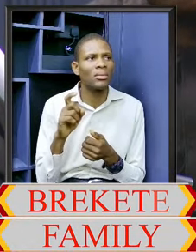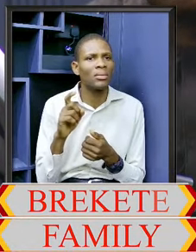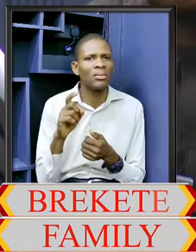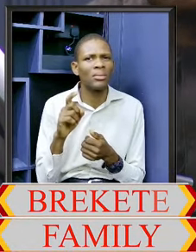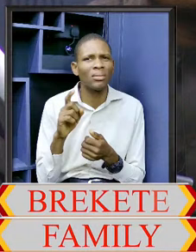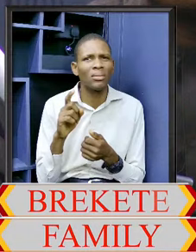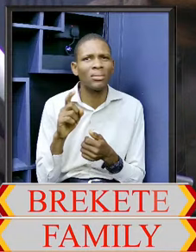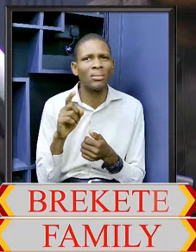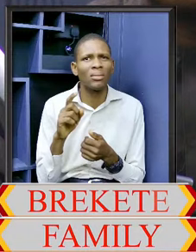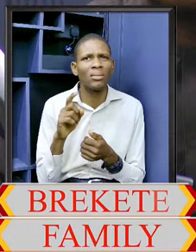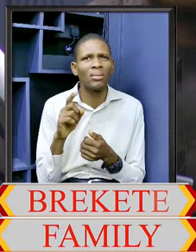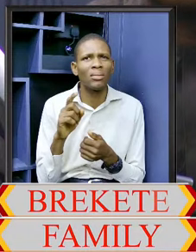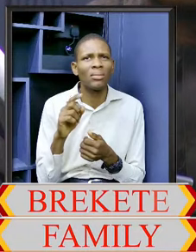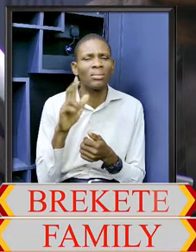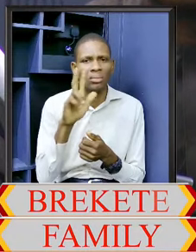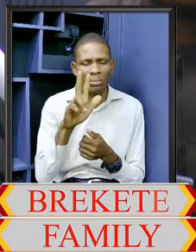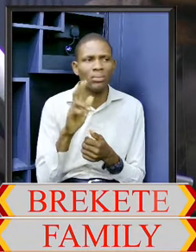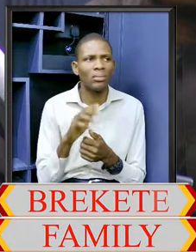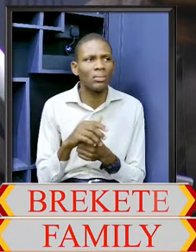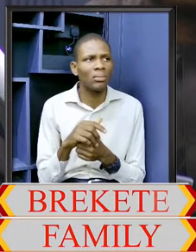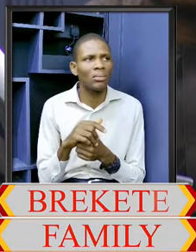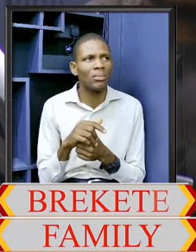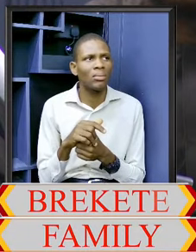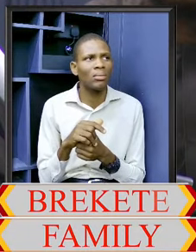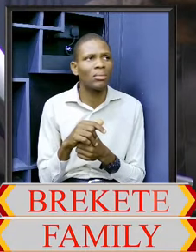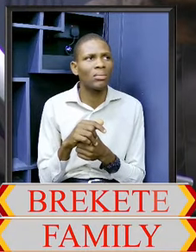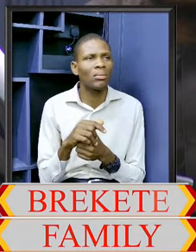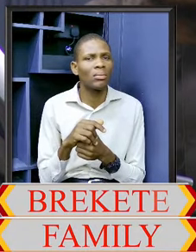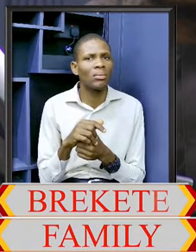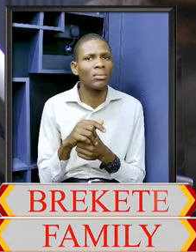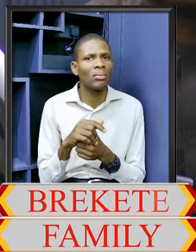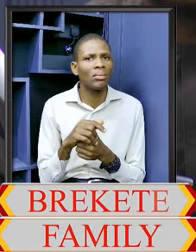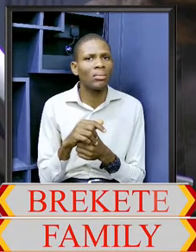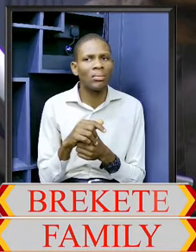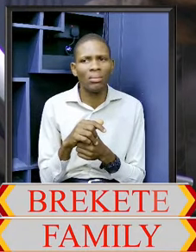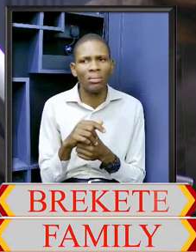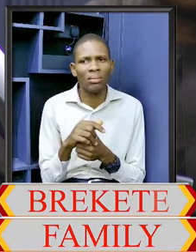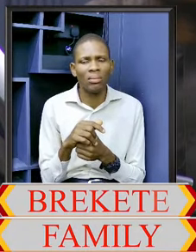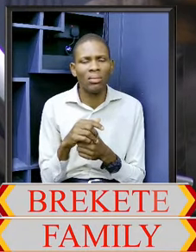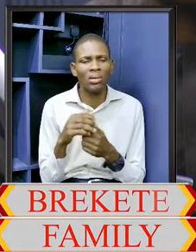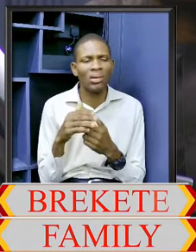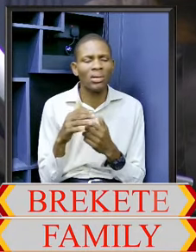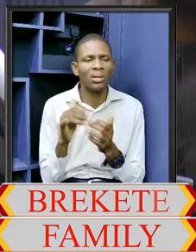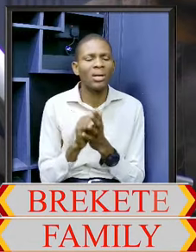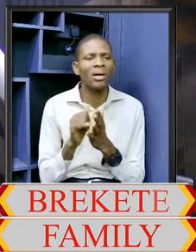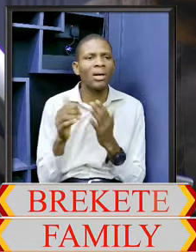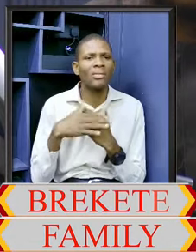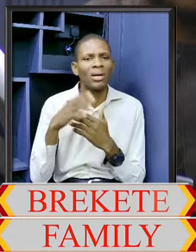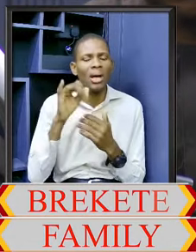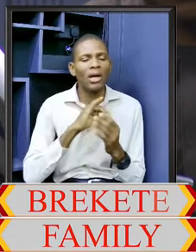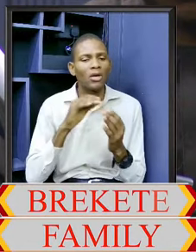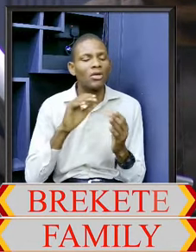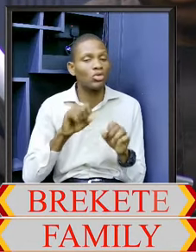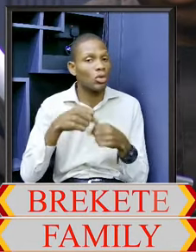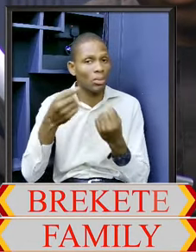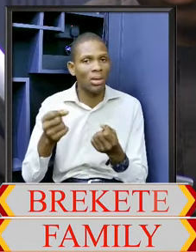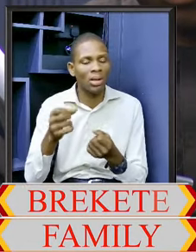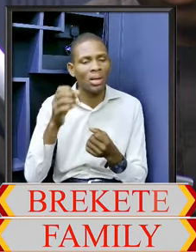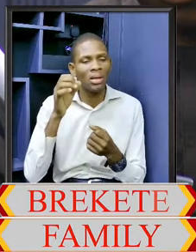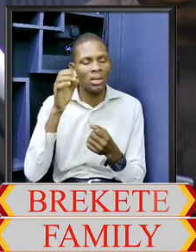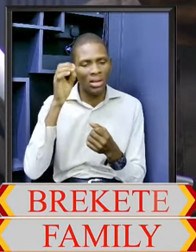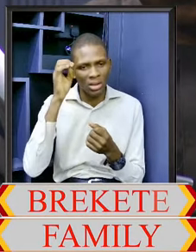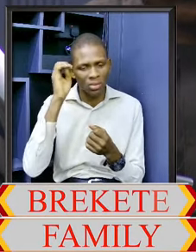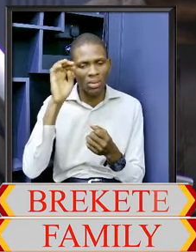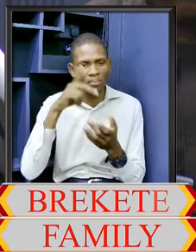The cars total were 3. That after supply, then you pay the balance. What kind of cars? Corolla